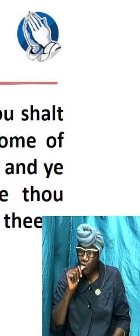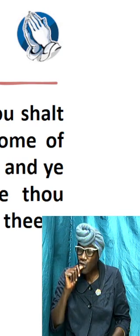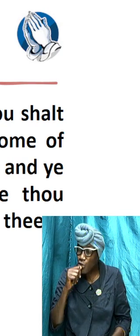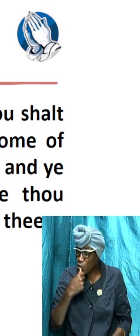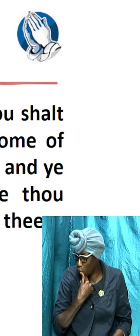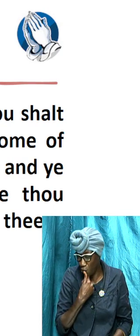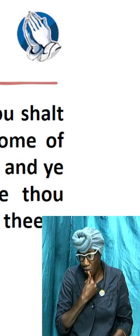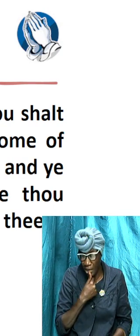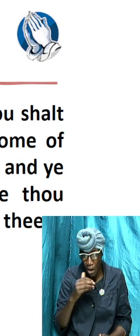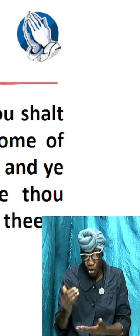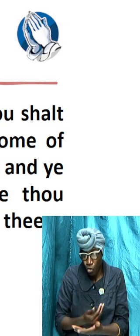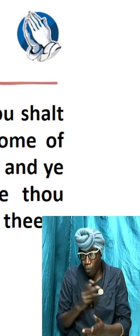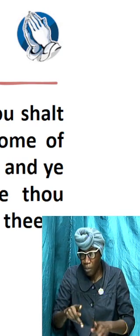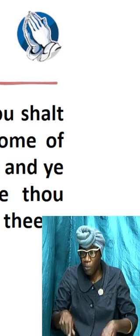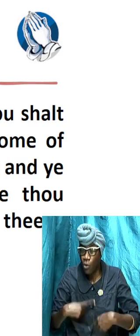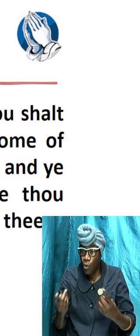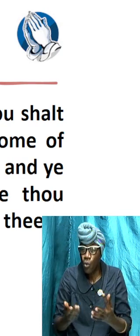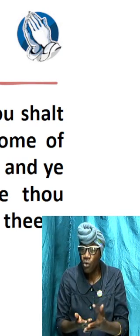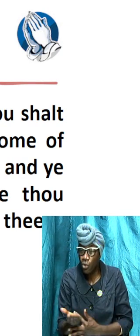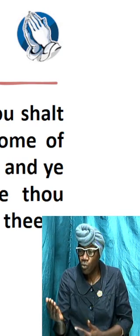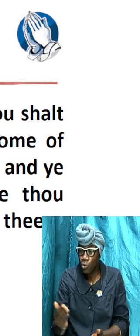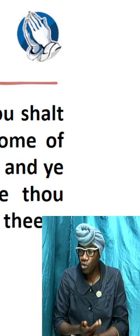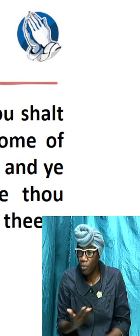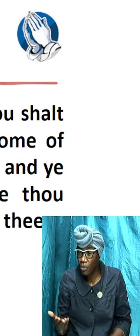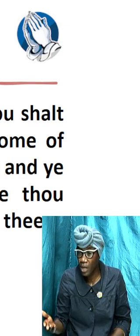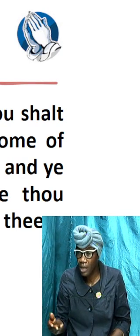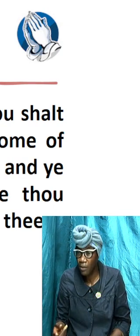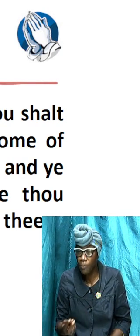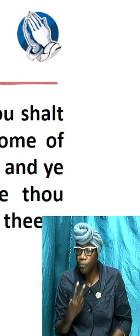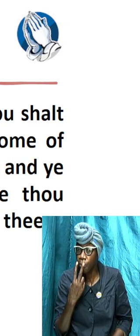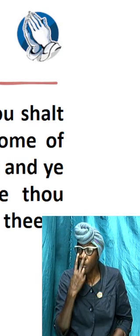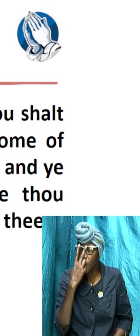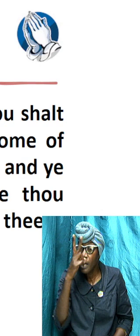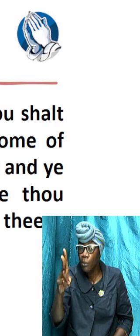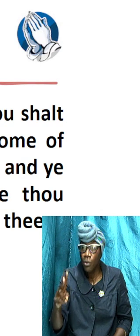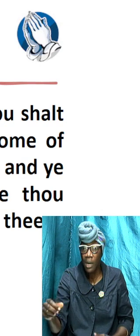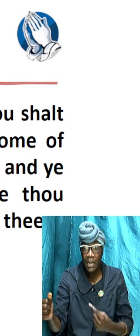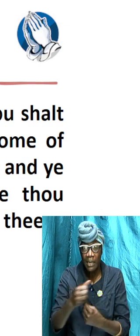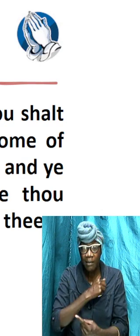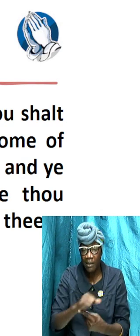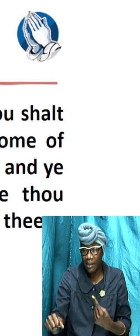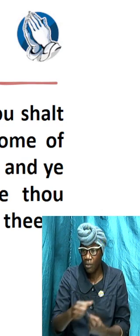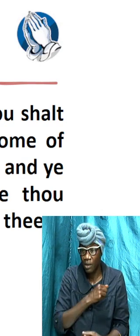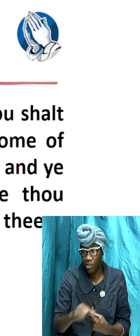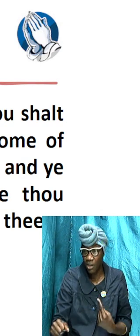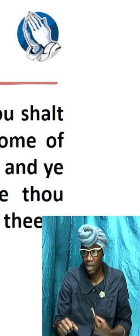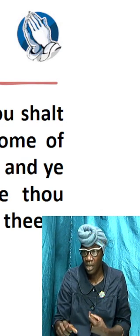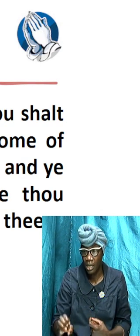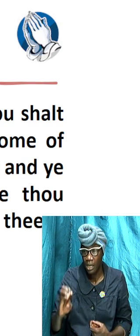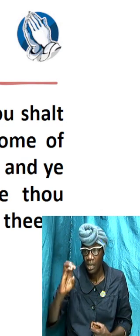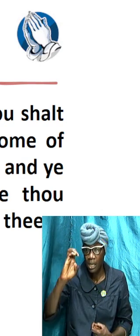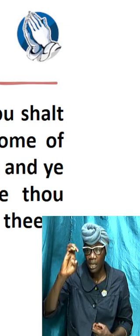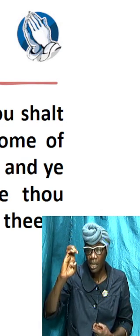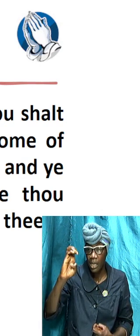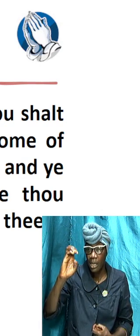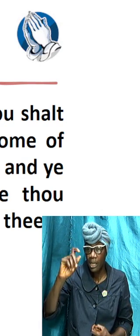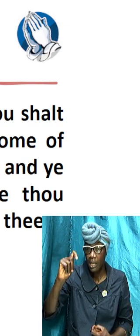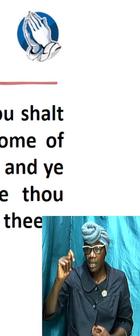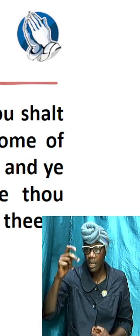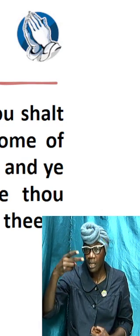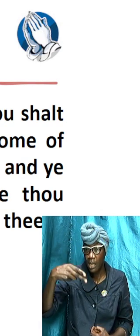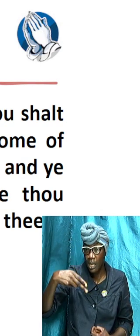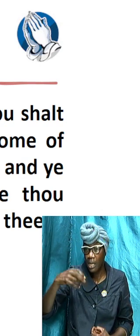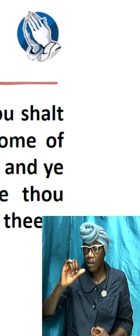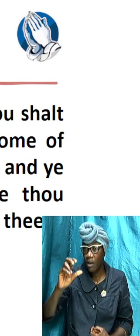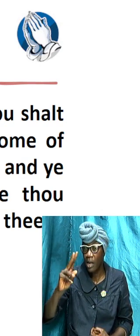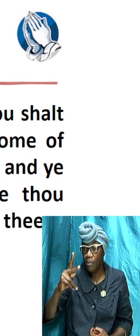go through some things. When I look about the situation like what happened in Ethiopia, where men died for this gospel. When